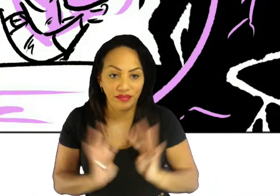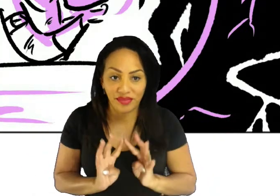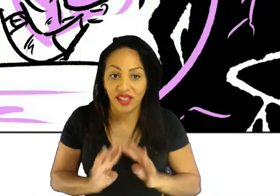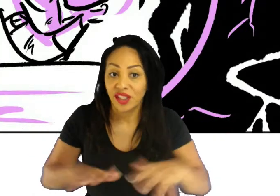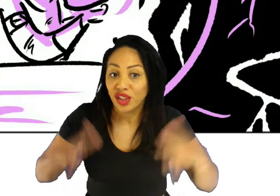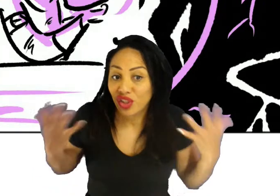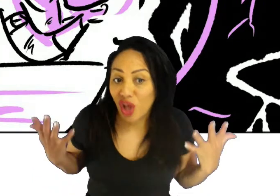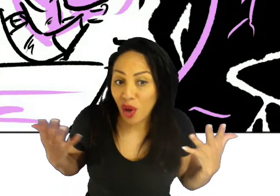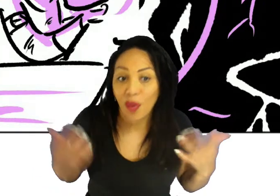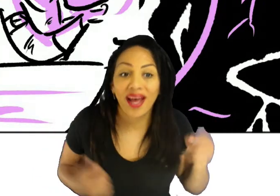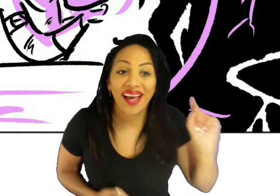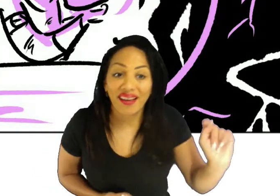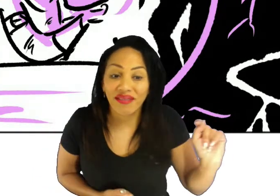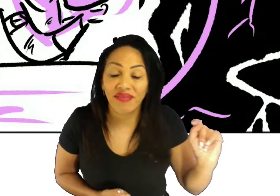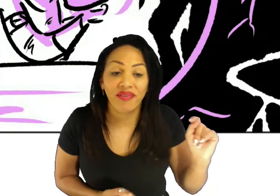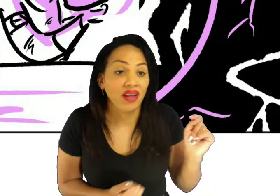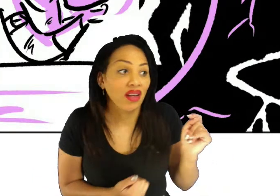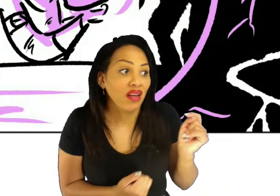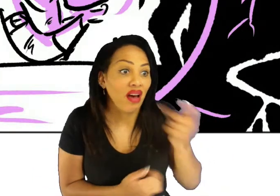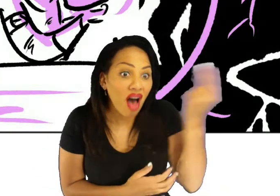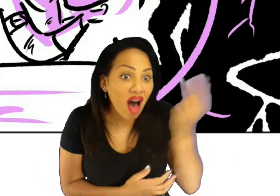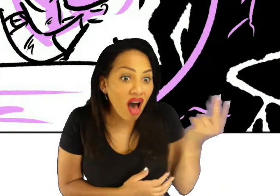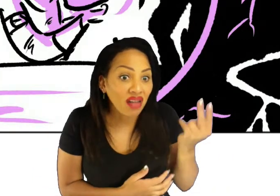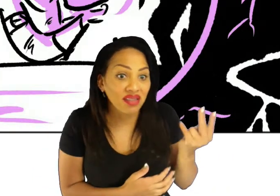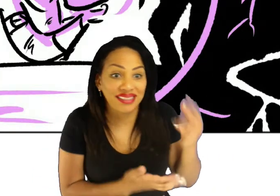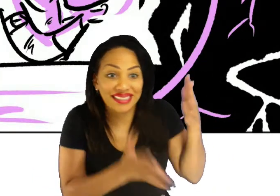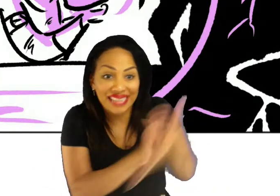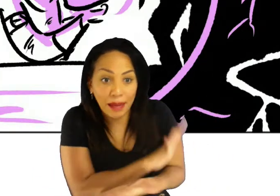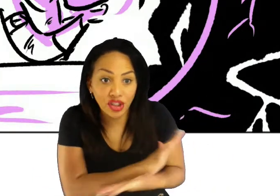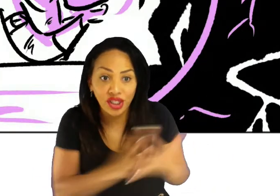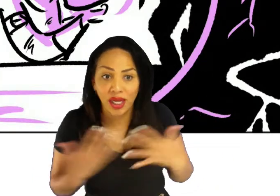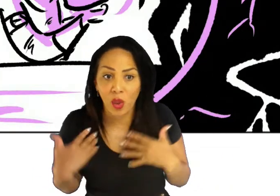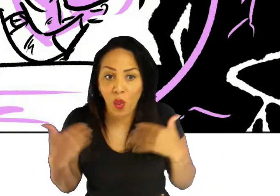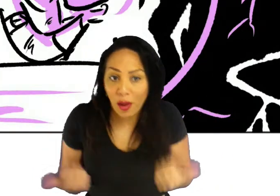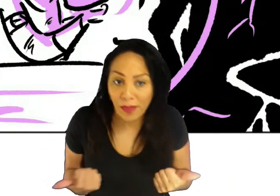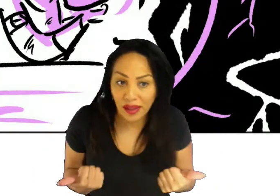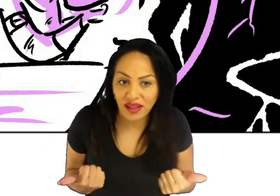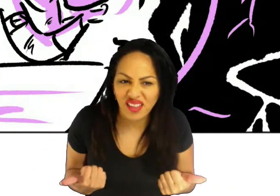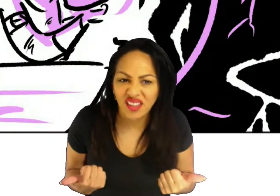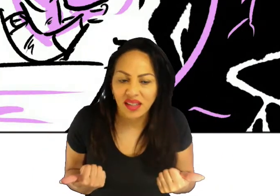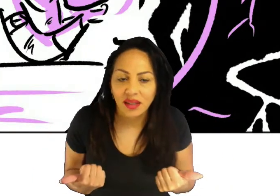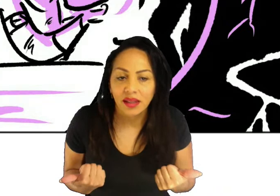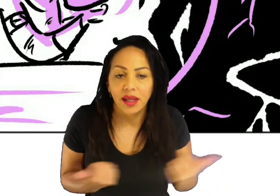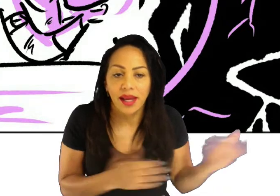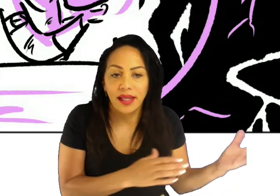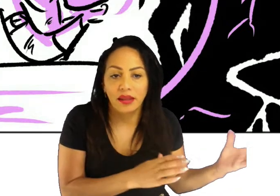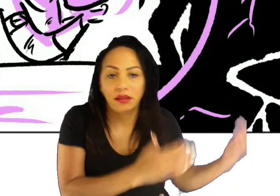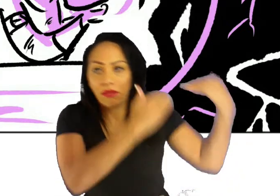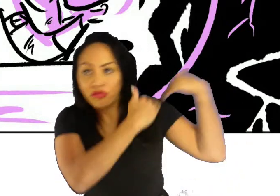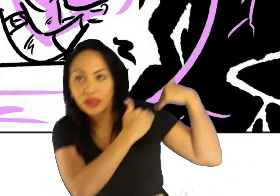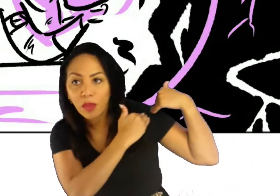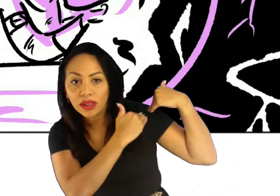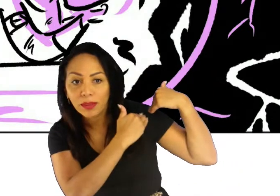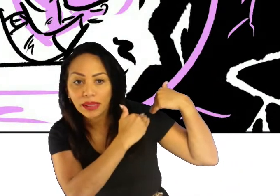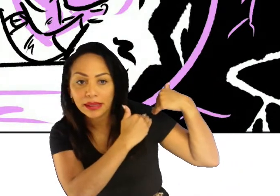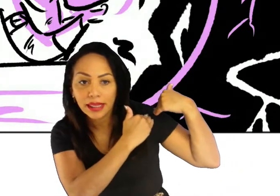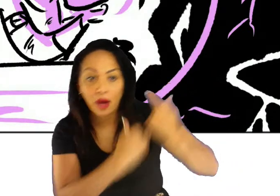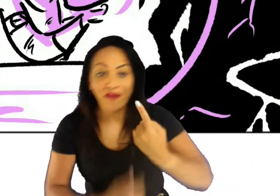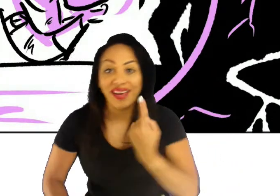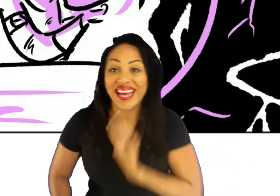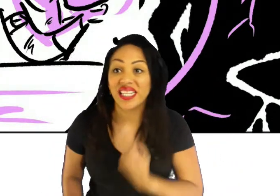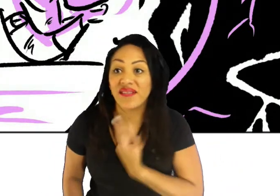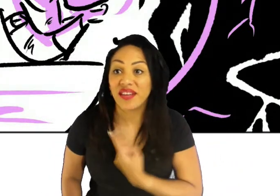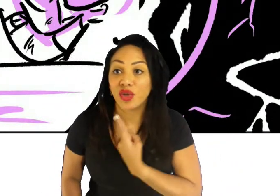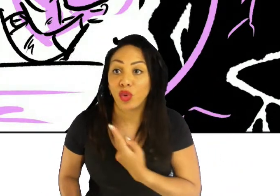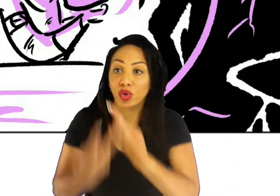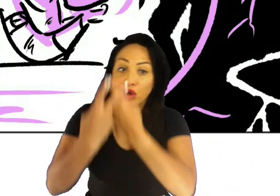well-being, then it's seen as the responsibility of individuals to look after themselves through that, because they